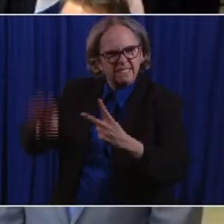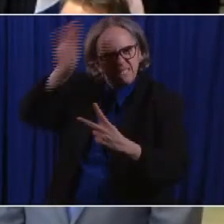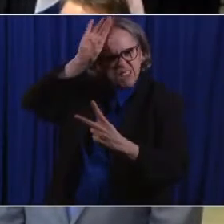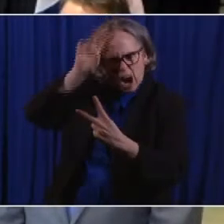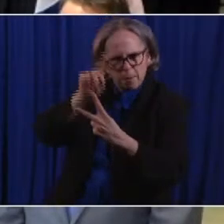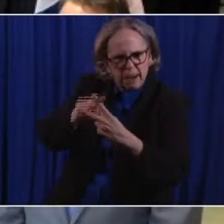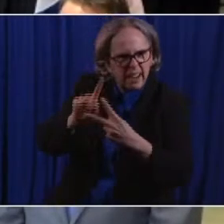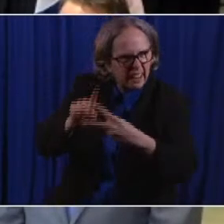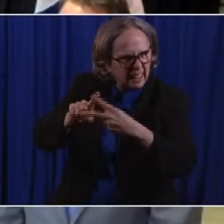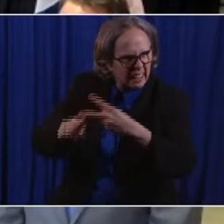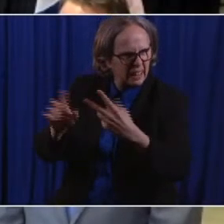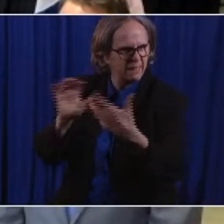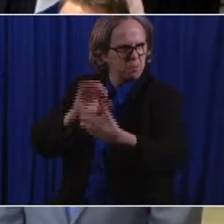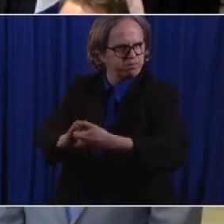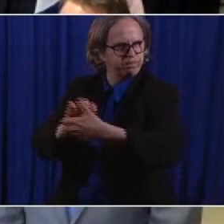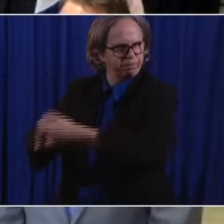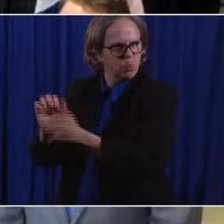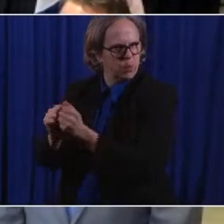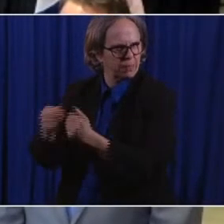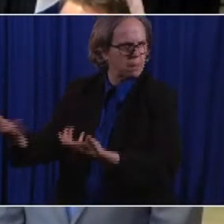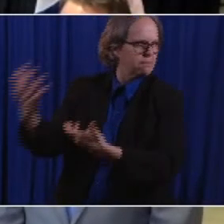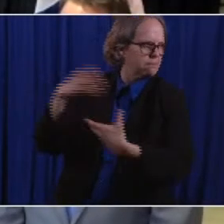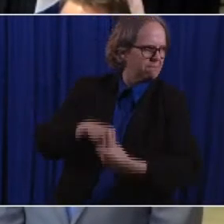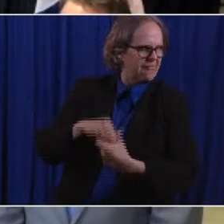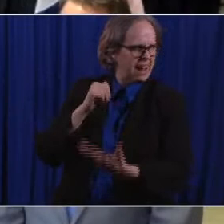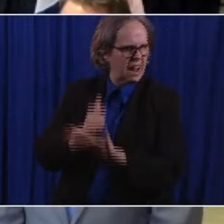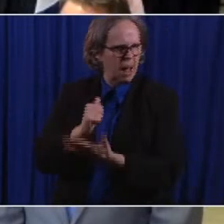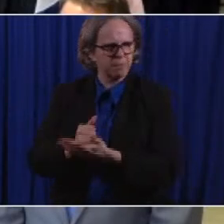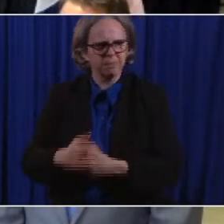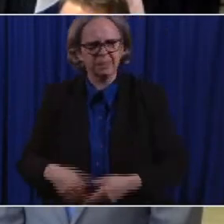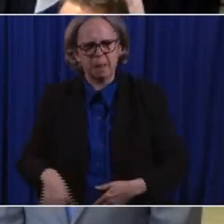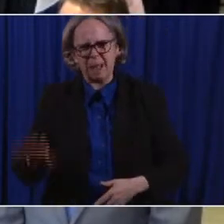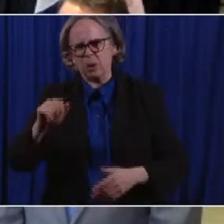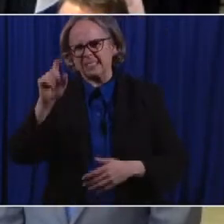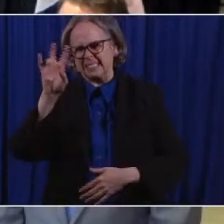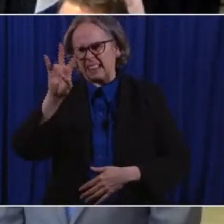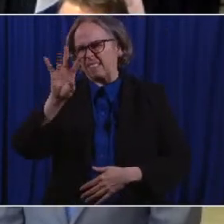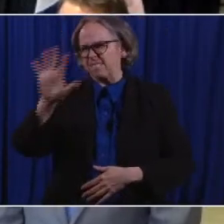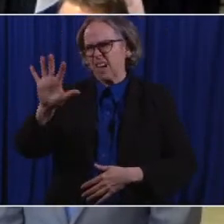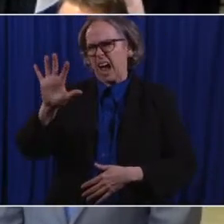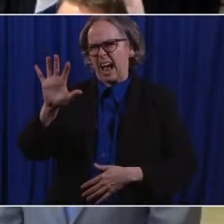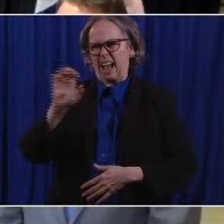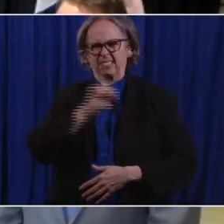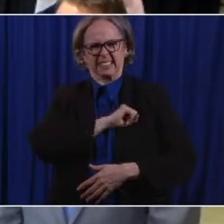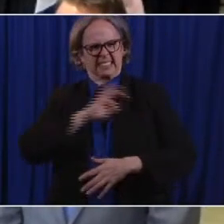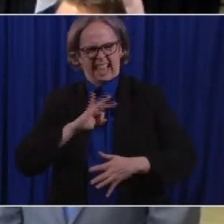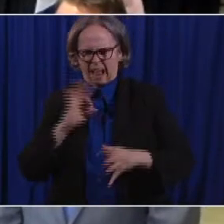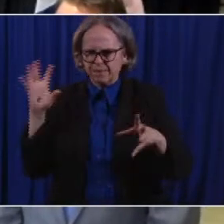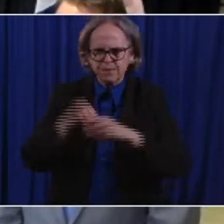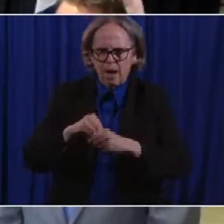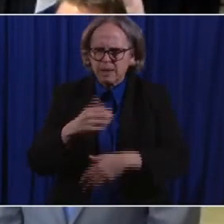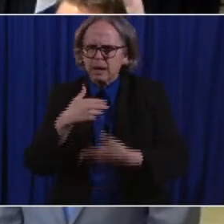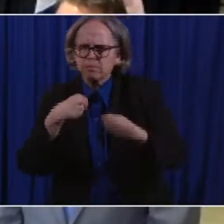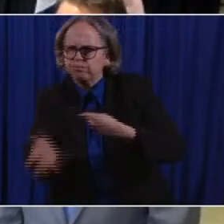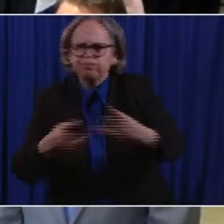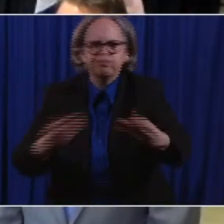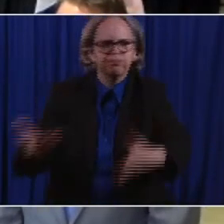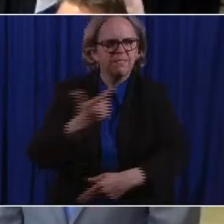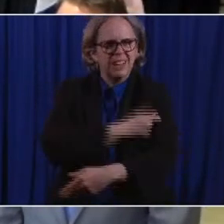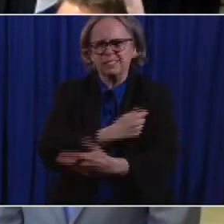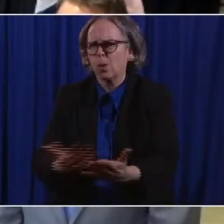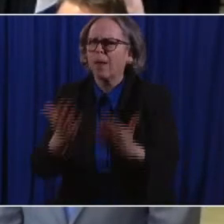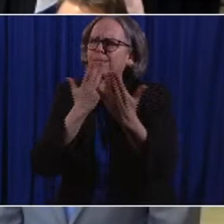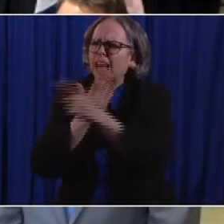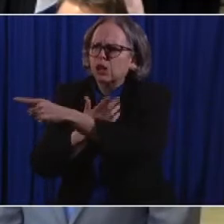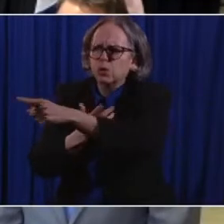about 75 staff collectively to make this happen. And we're just grateful that we have the opportunity to protect